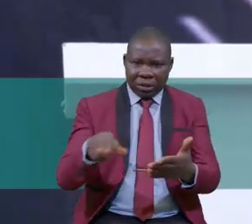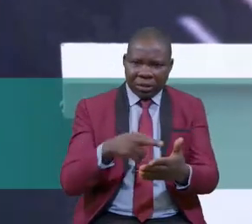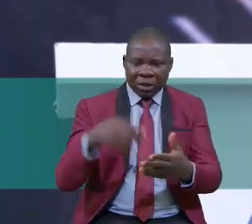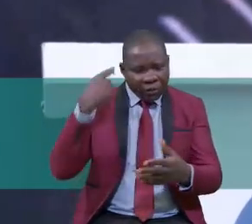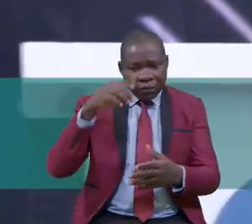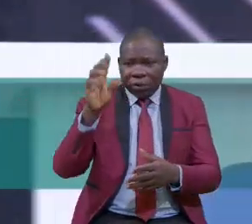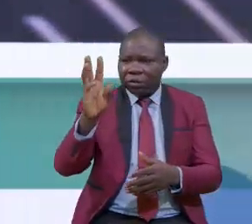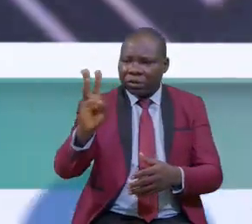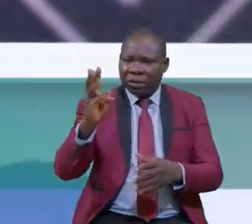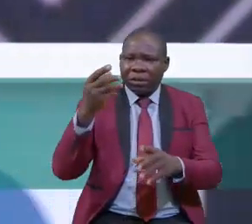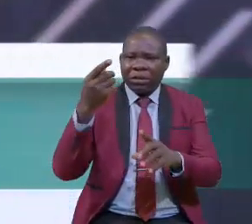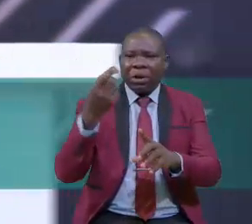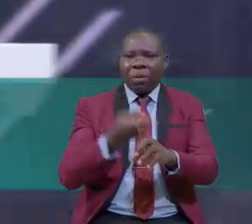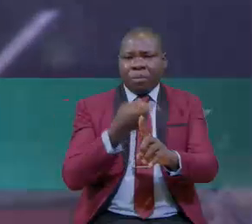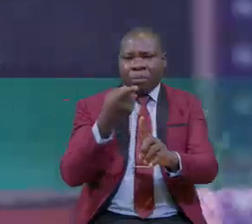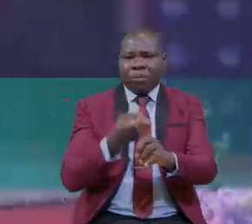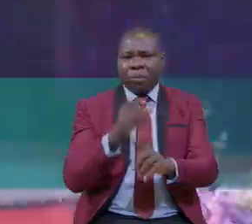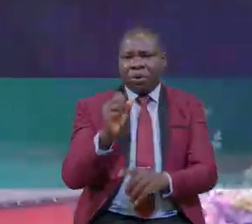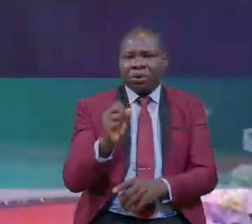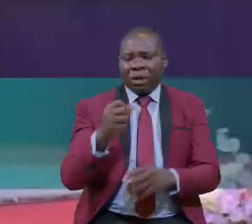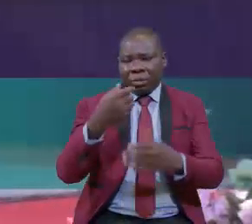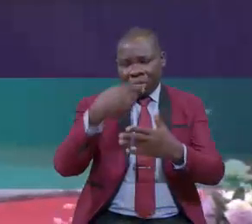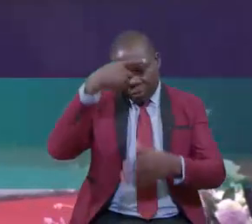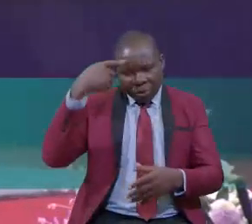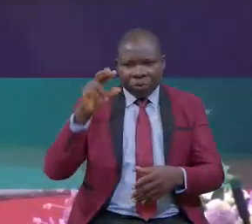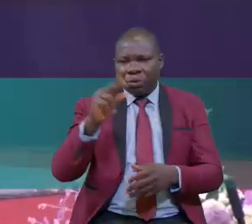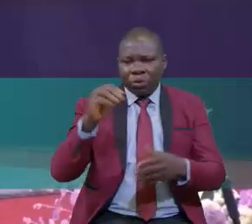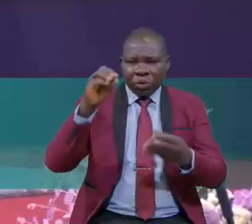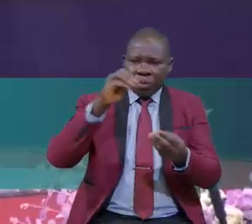freshness. And then sometimes you look at a